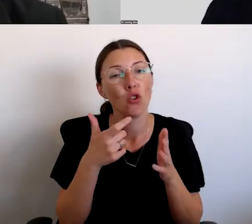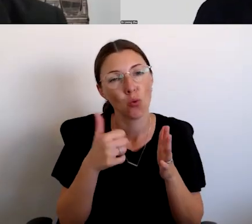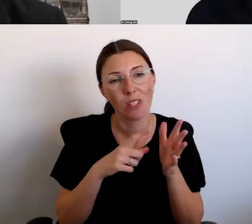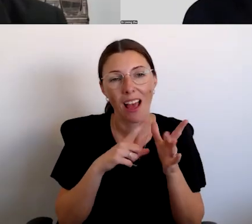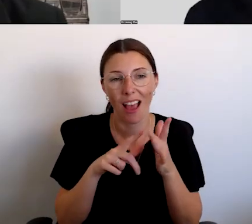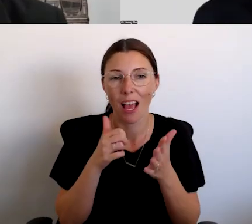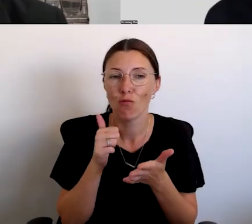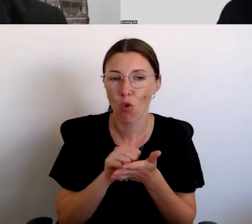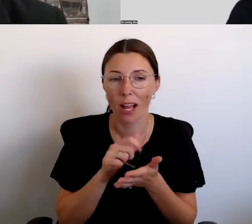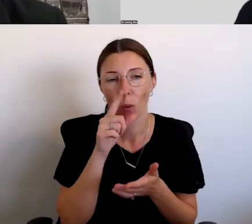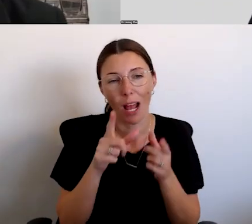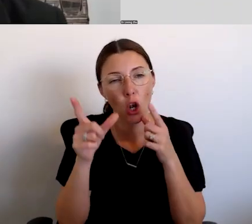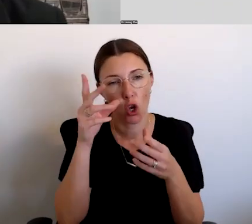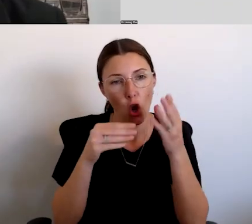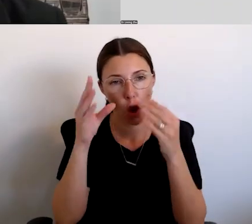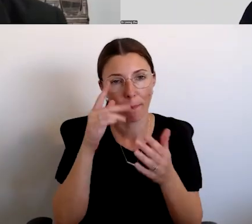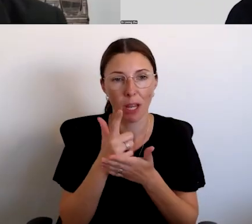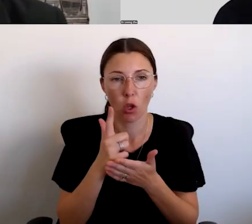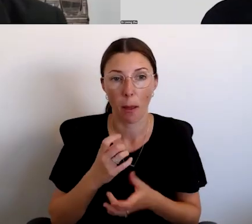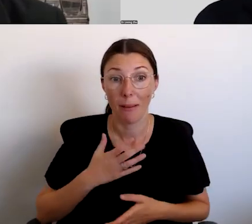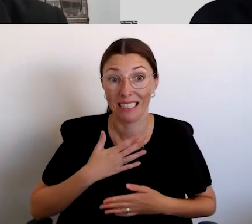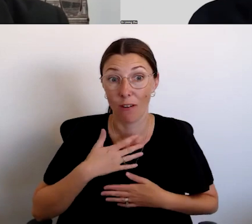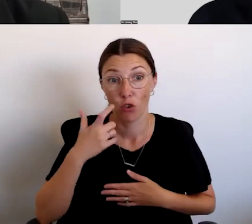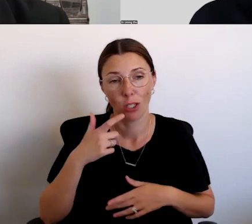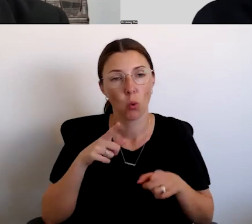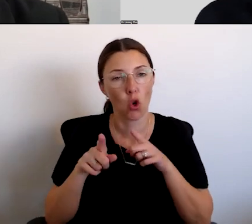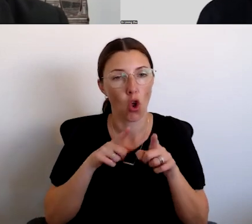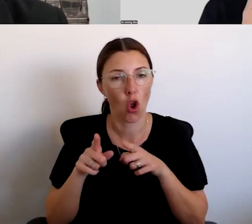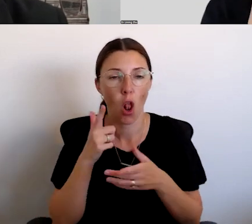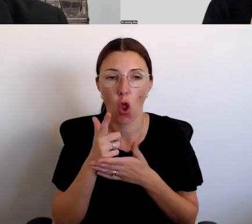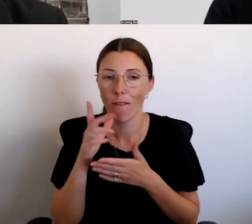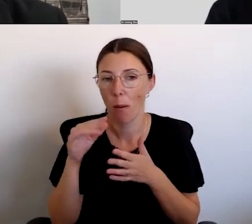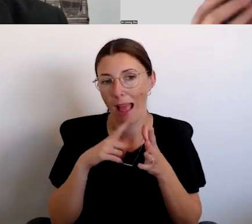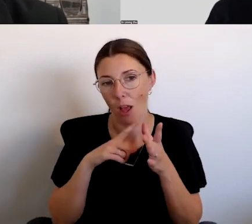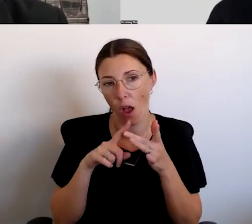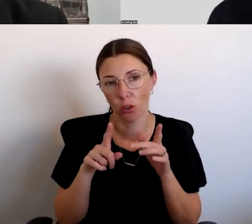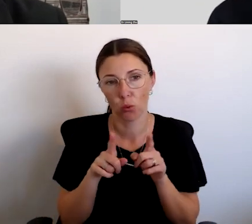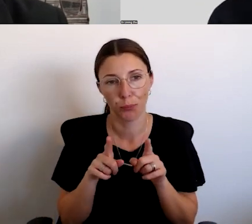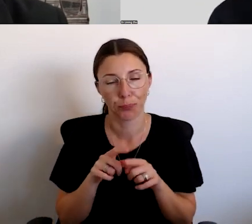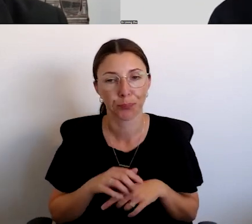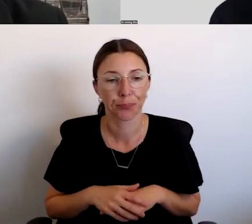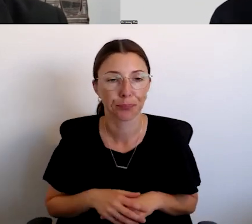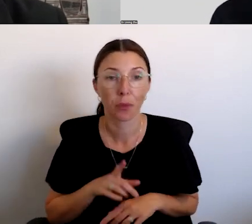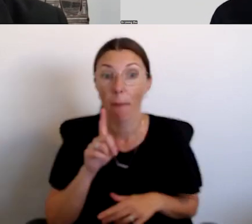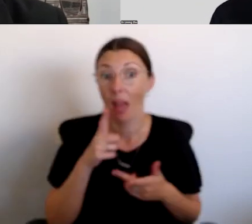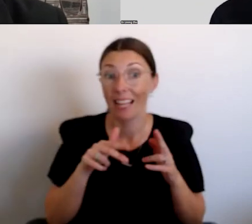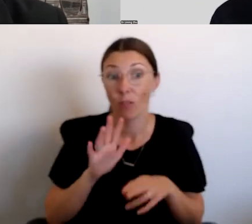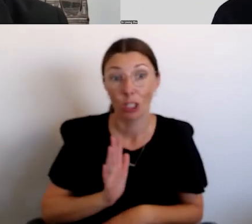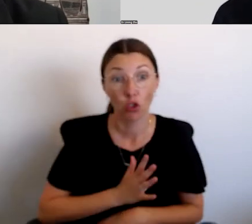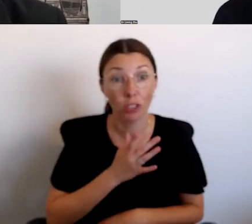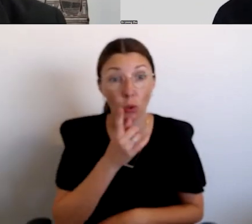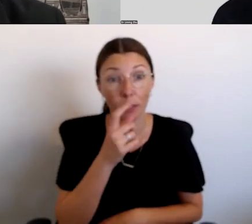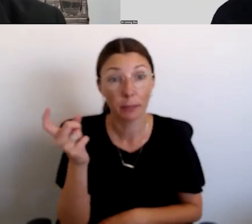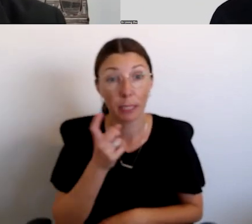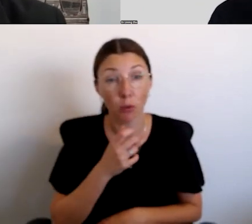try to learn from AI on a topic a lot as well. So yeah, but if you're interested, you can come to